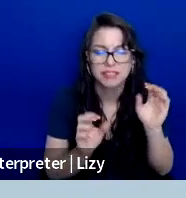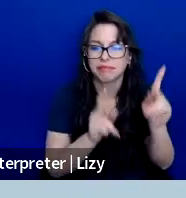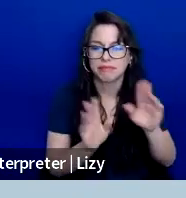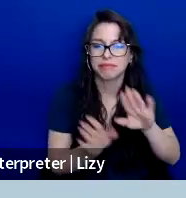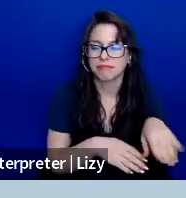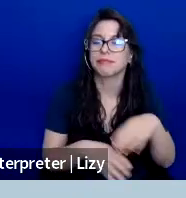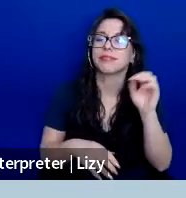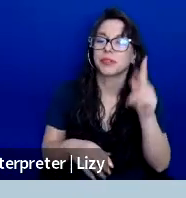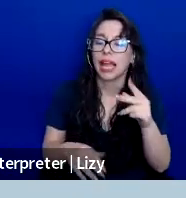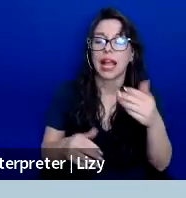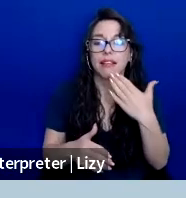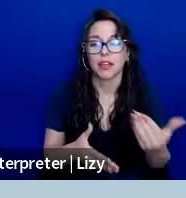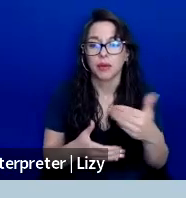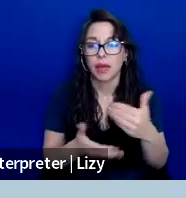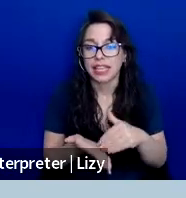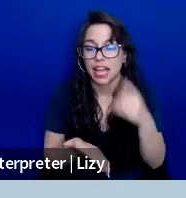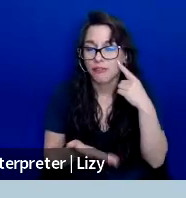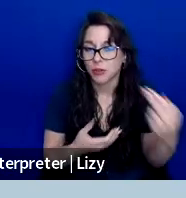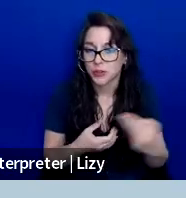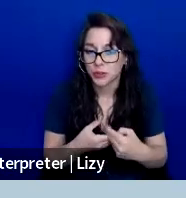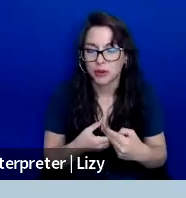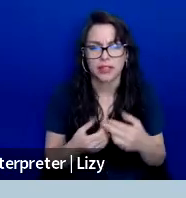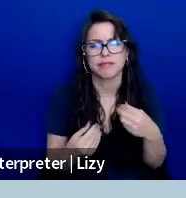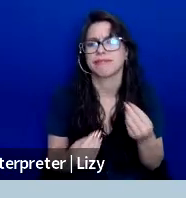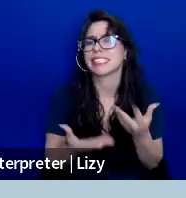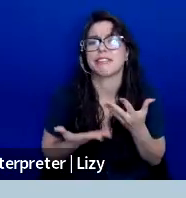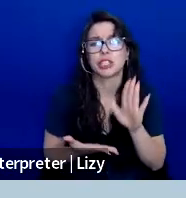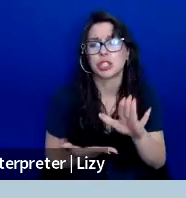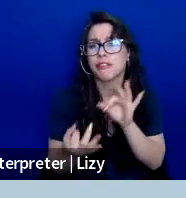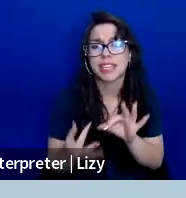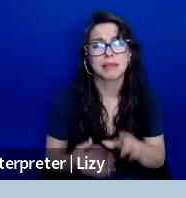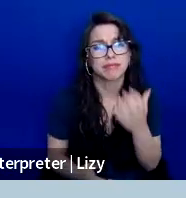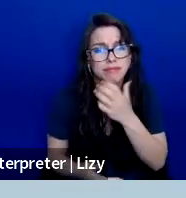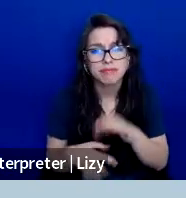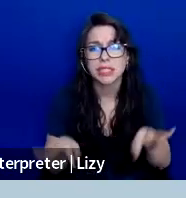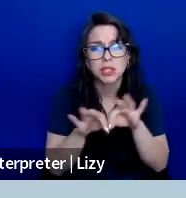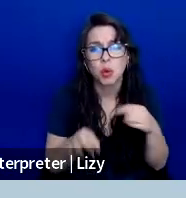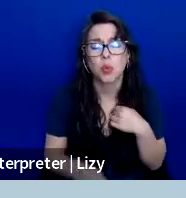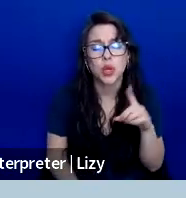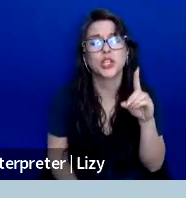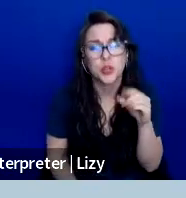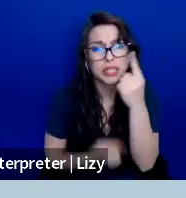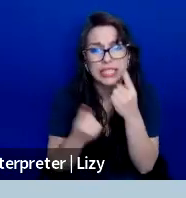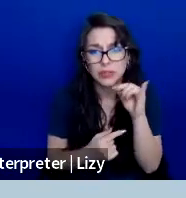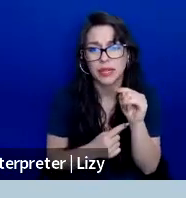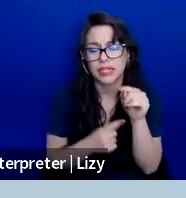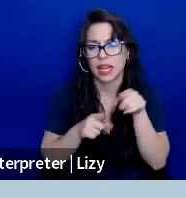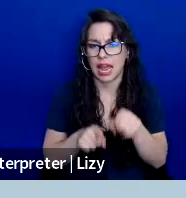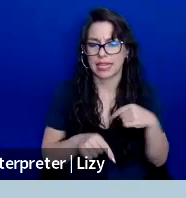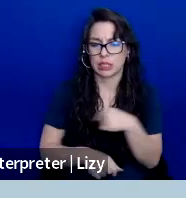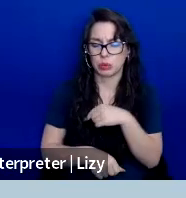you again for joining us. Give us your feedback. Your feedback is really important. We take it into consideration as we